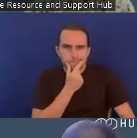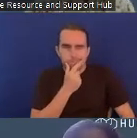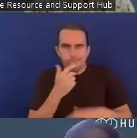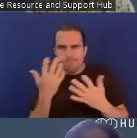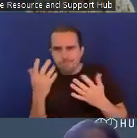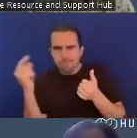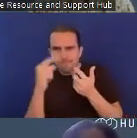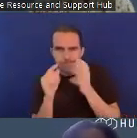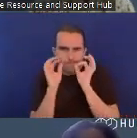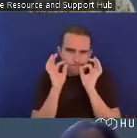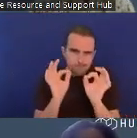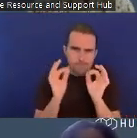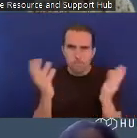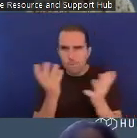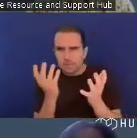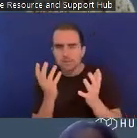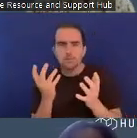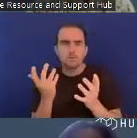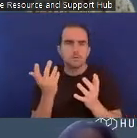mechanism. So for this